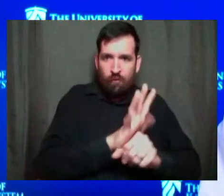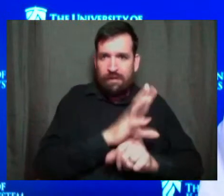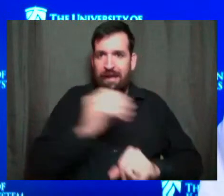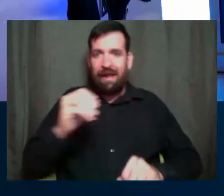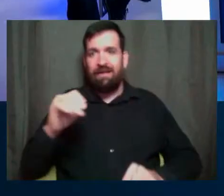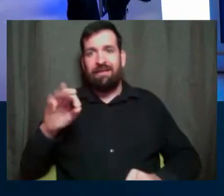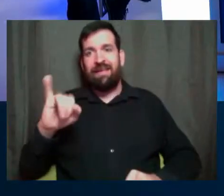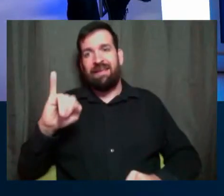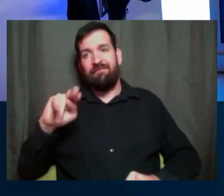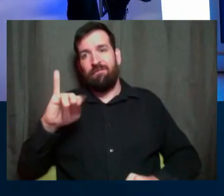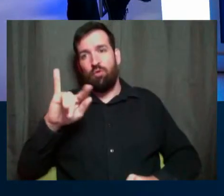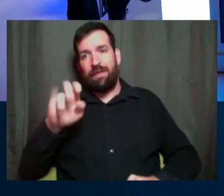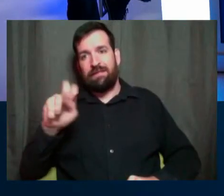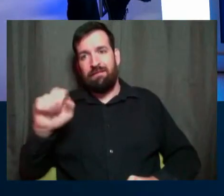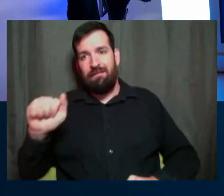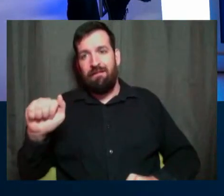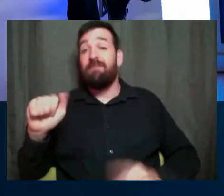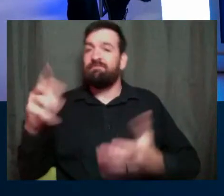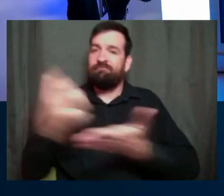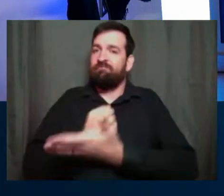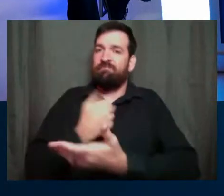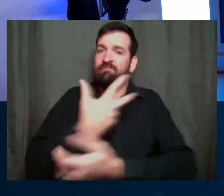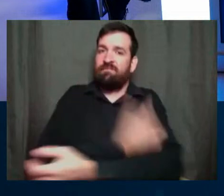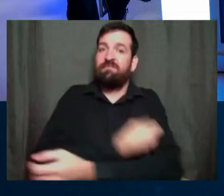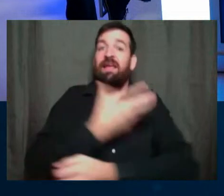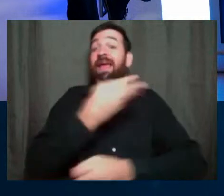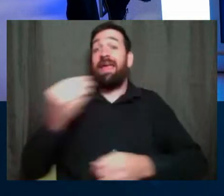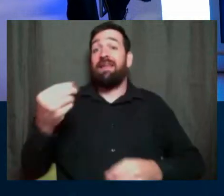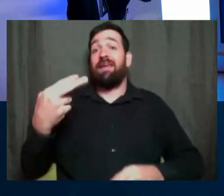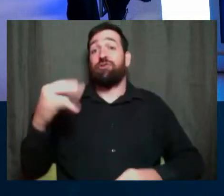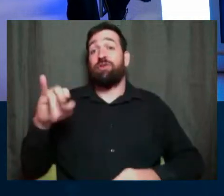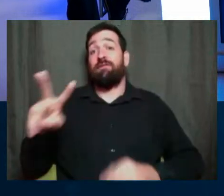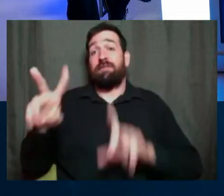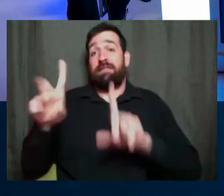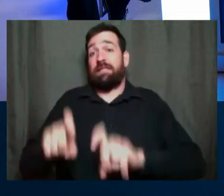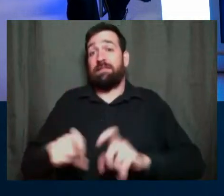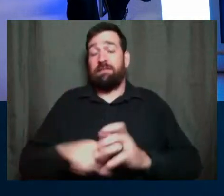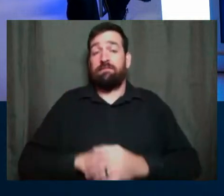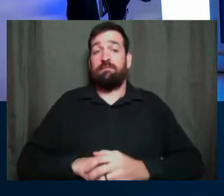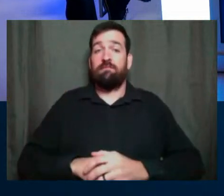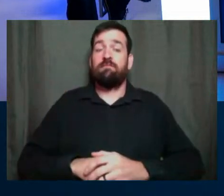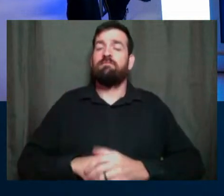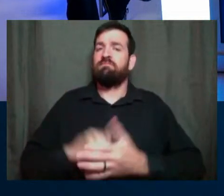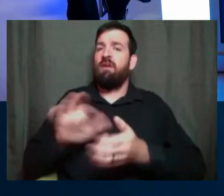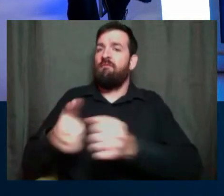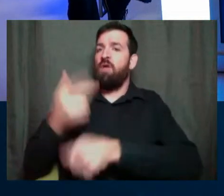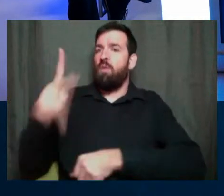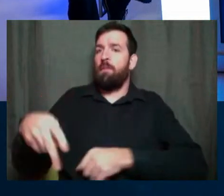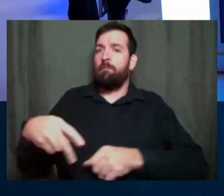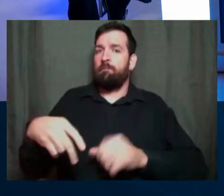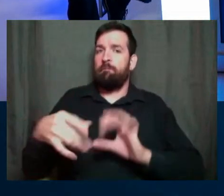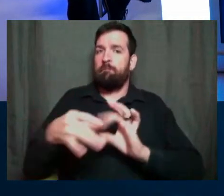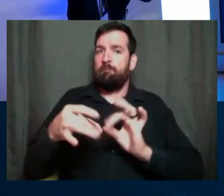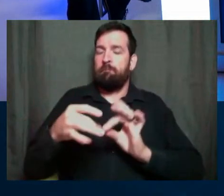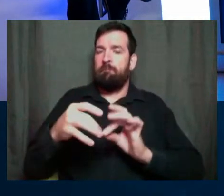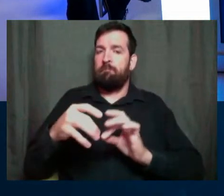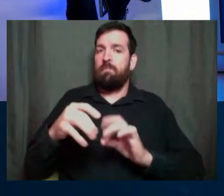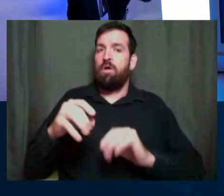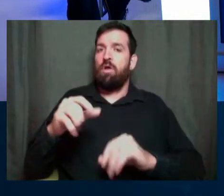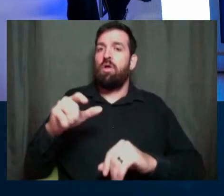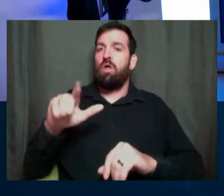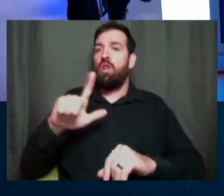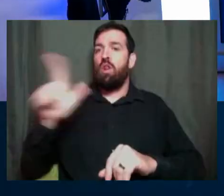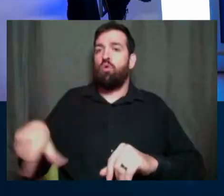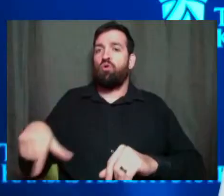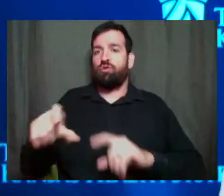all your vaccines and your HIV test. Thank you. Thank you so much for And that a quick reminder. follow-up on that, I was on Lawrence call yesterday with University. I think they've had 10